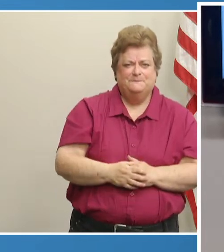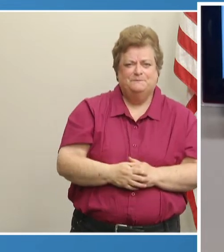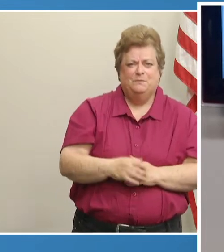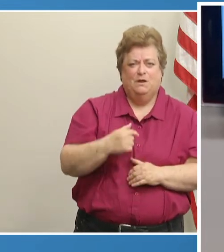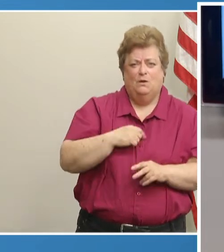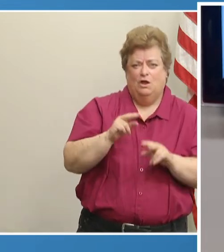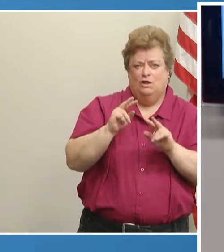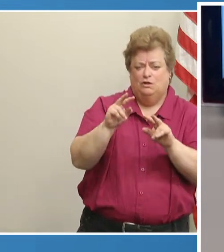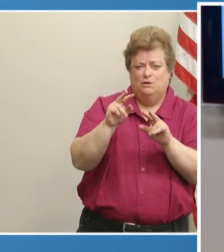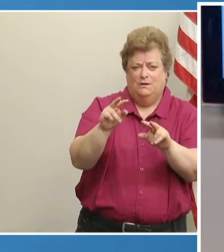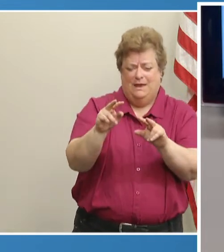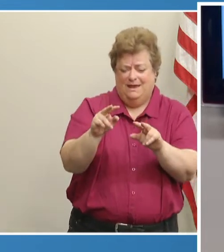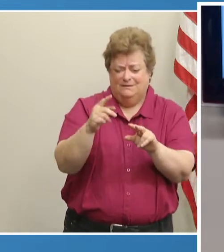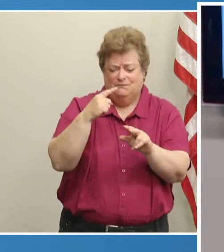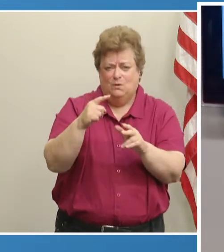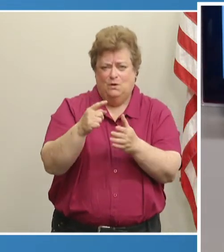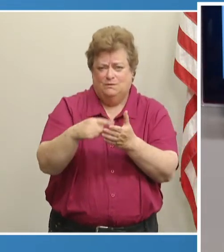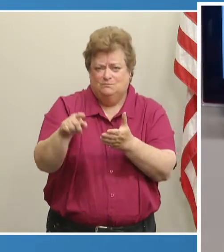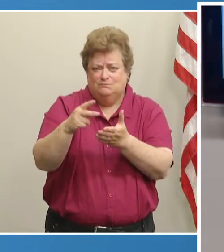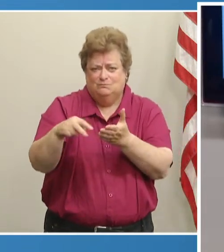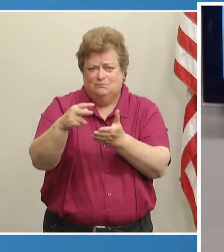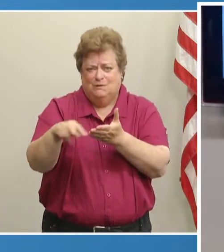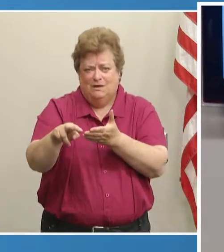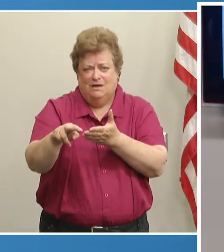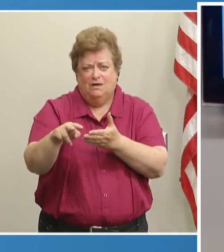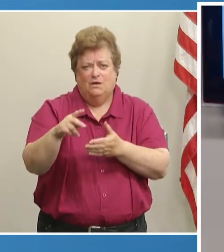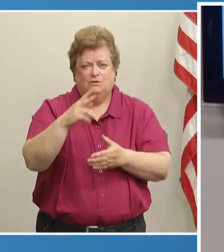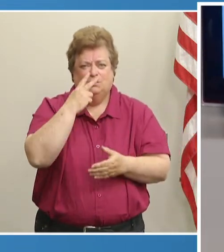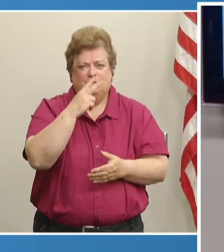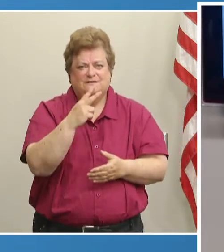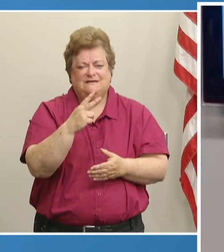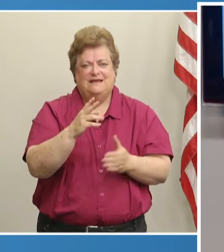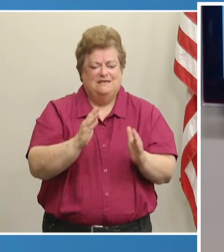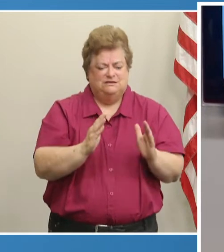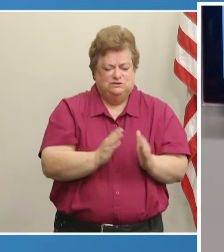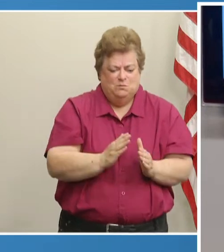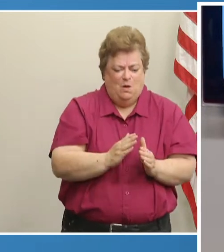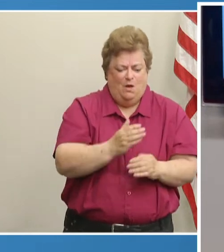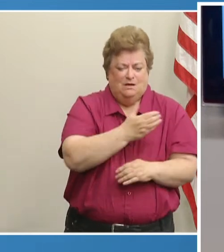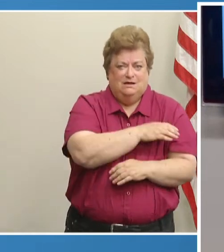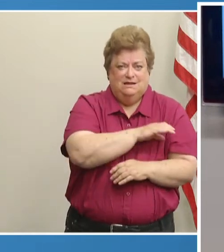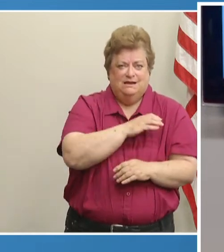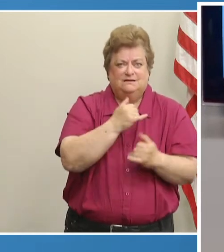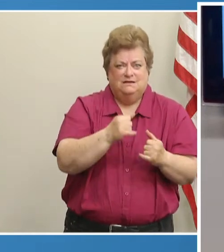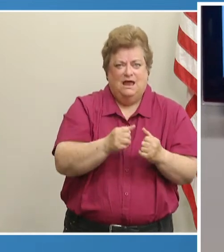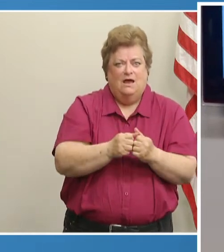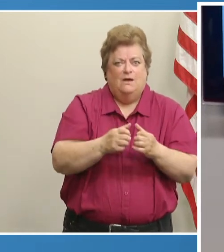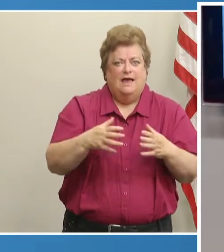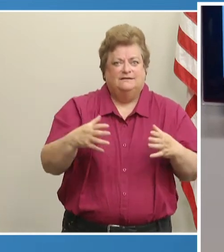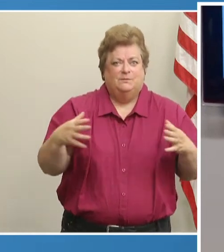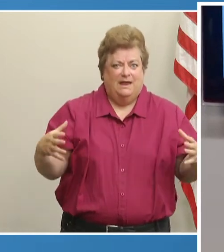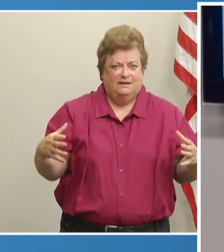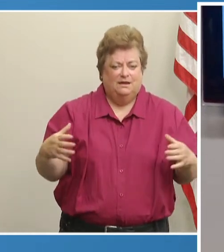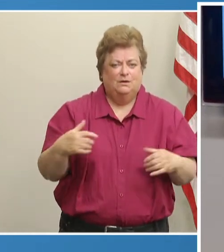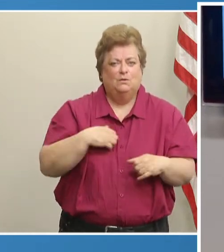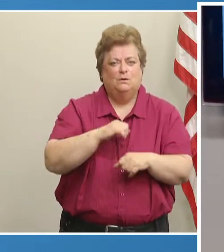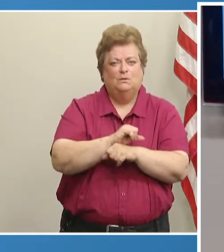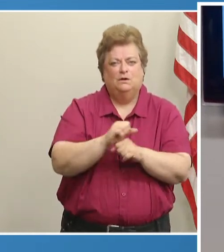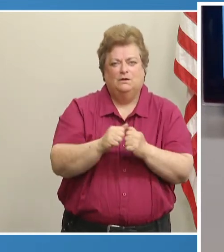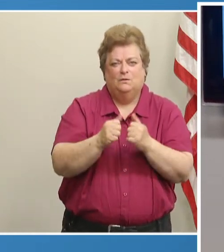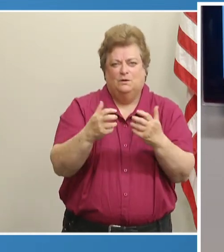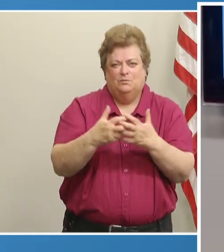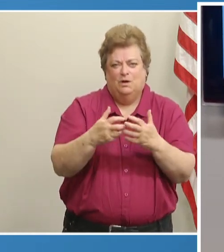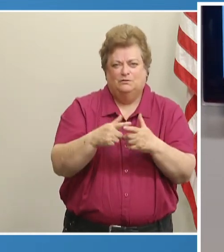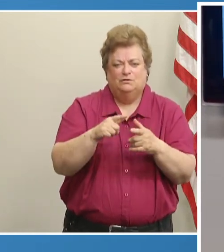ahead to the next few weeks, you will see an expansion of smaller scale clinics in the community. We have worked with partners to host